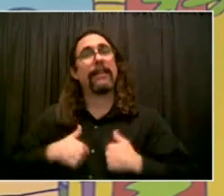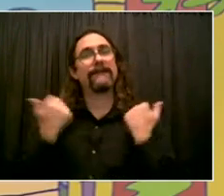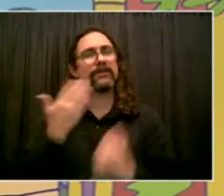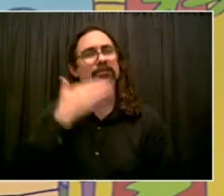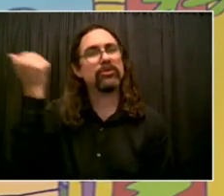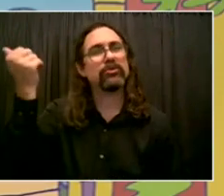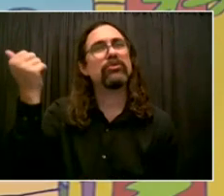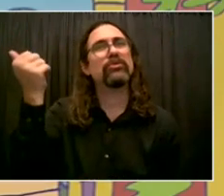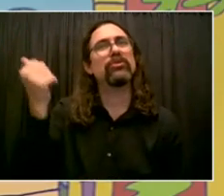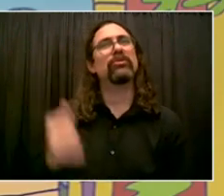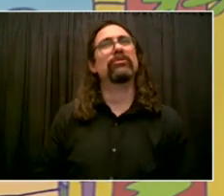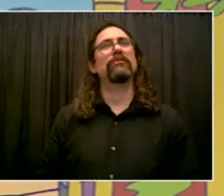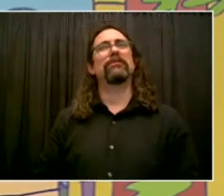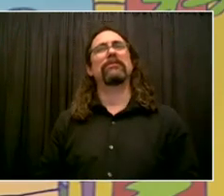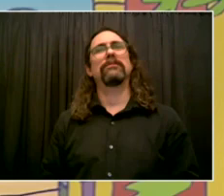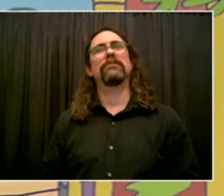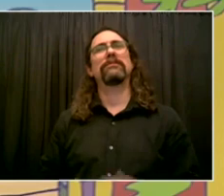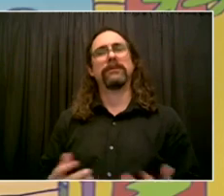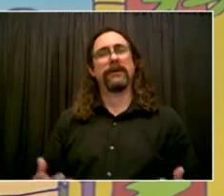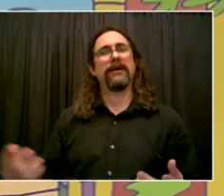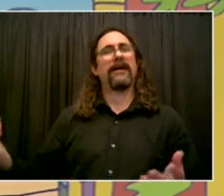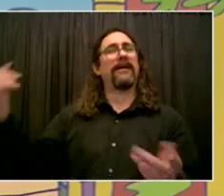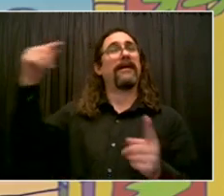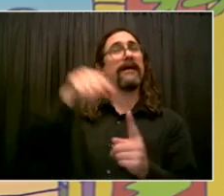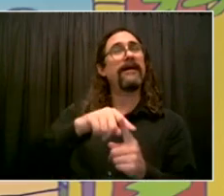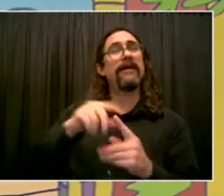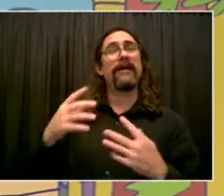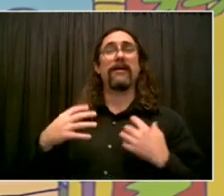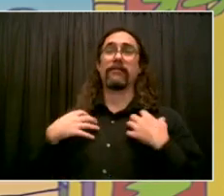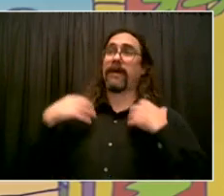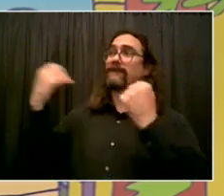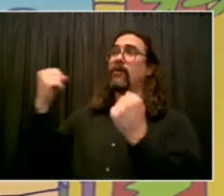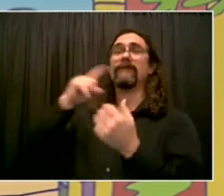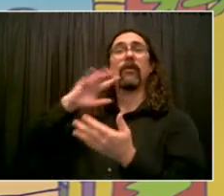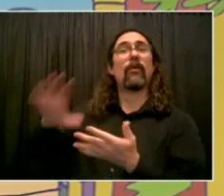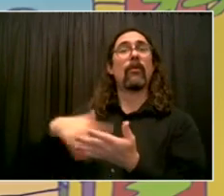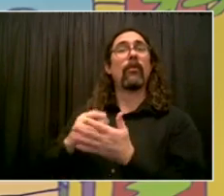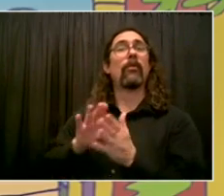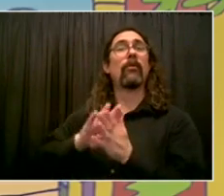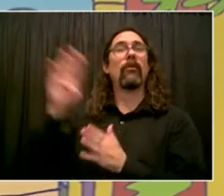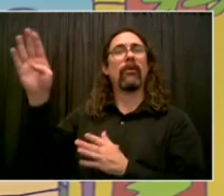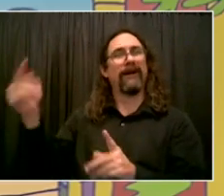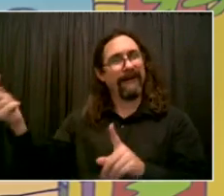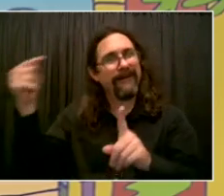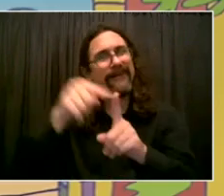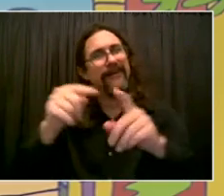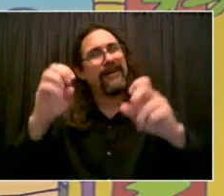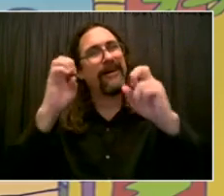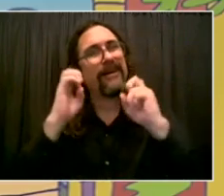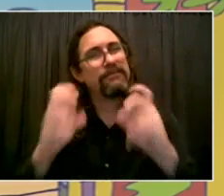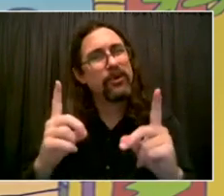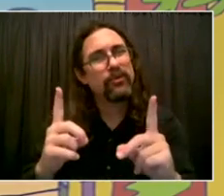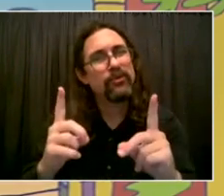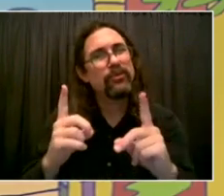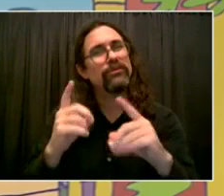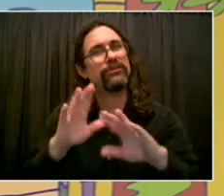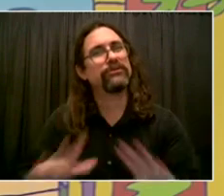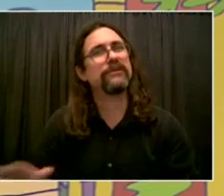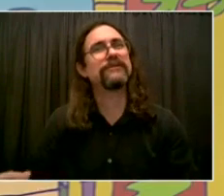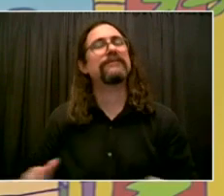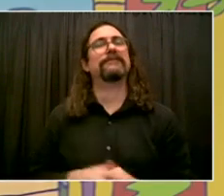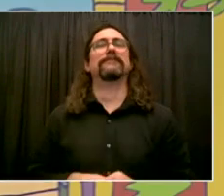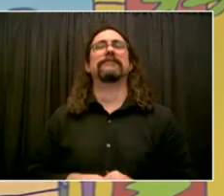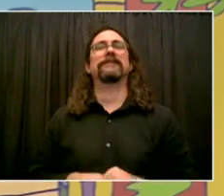about public safety, and a lot of our leading public safety voices in this nation have said for years, if you care about public safety, invest in young people. And if we